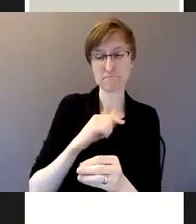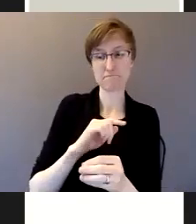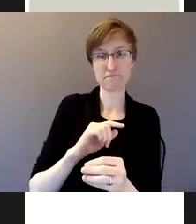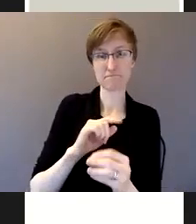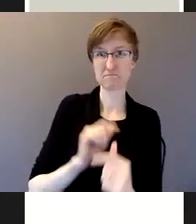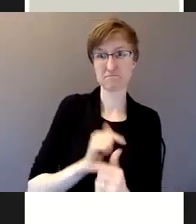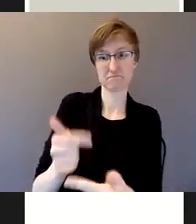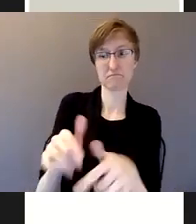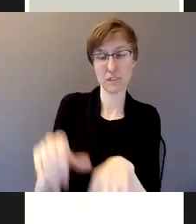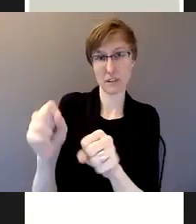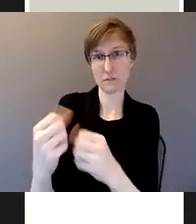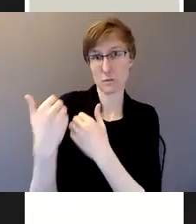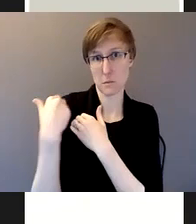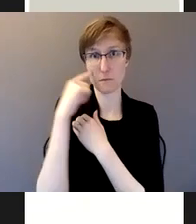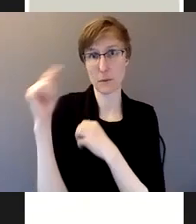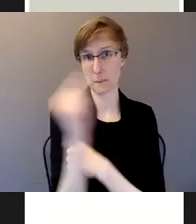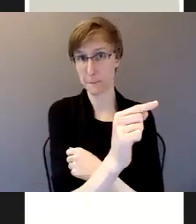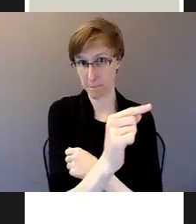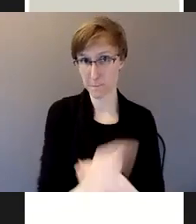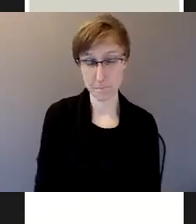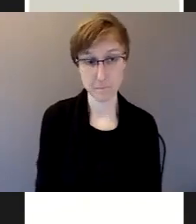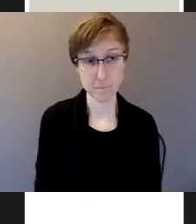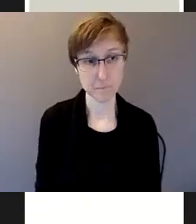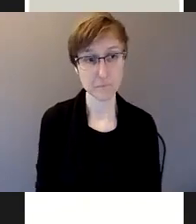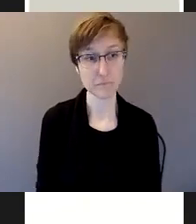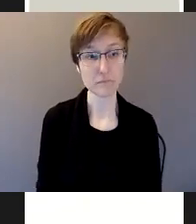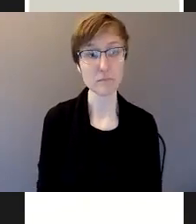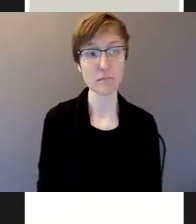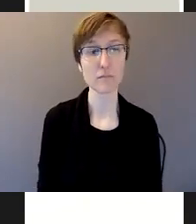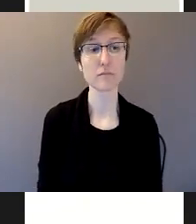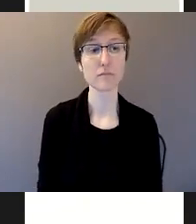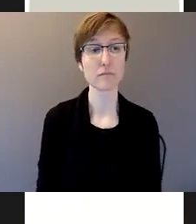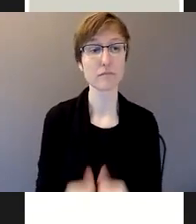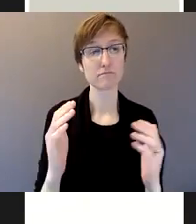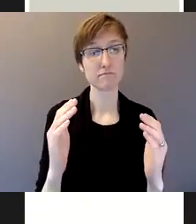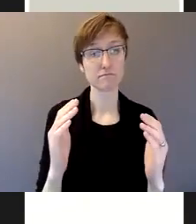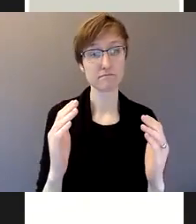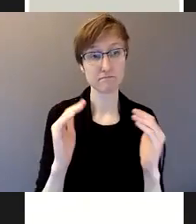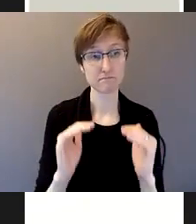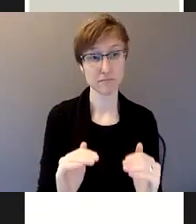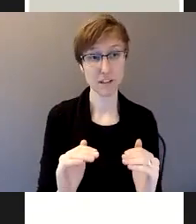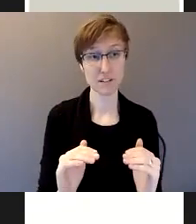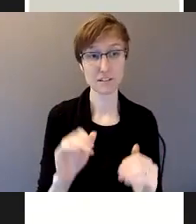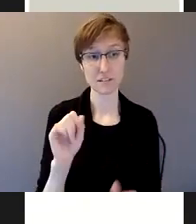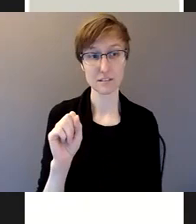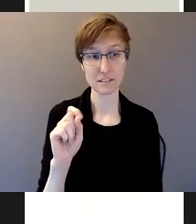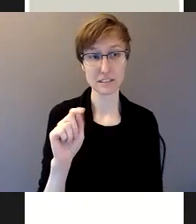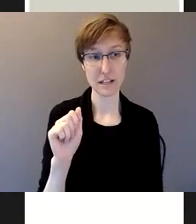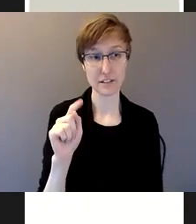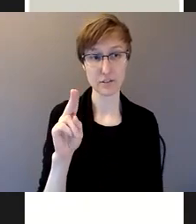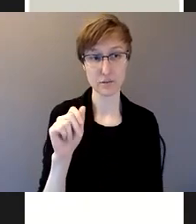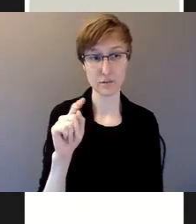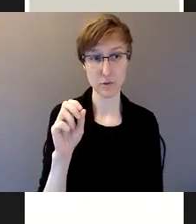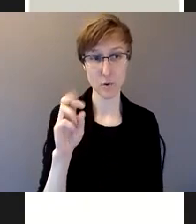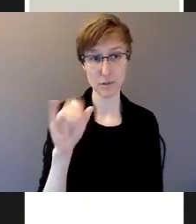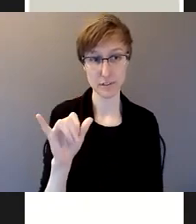appointment. And then we talked about statutory trusteeship before, where someone can apply to be the trustee for someone